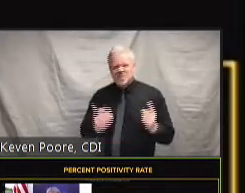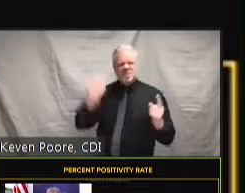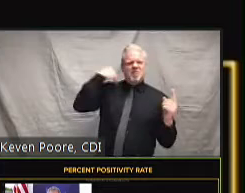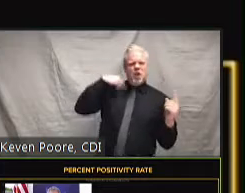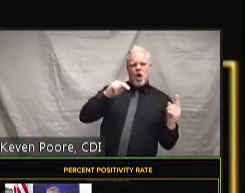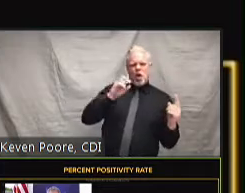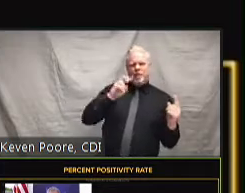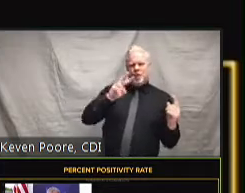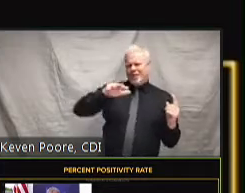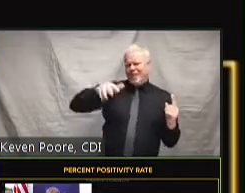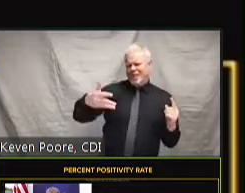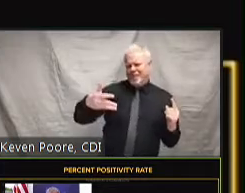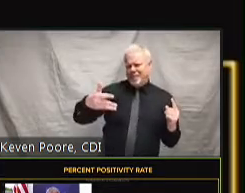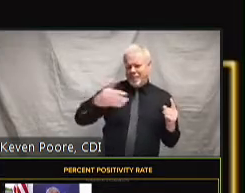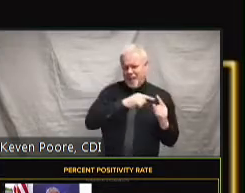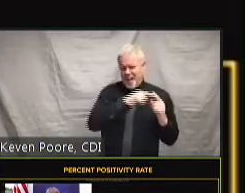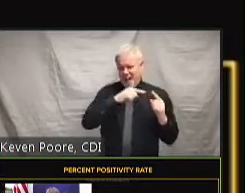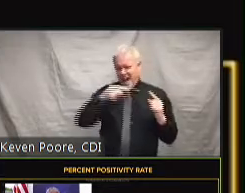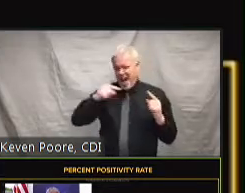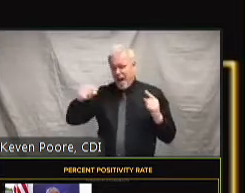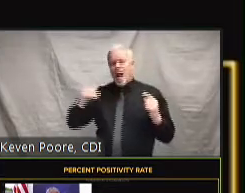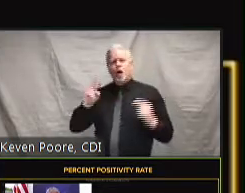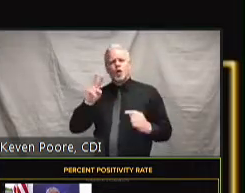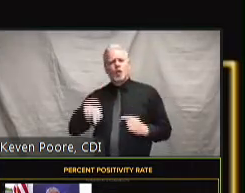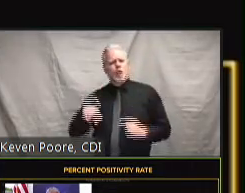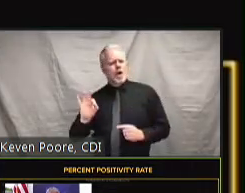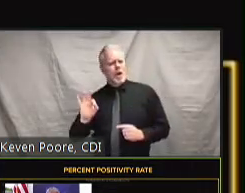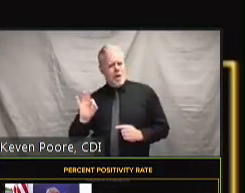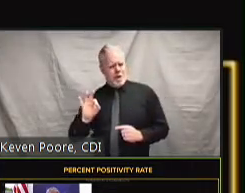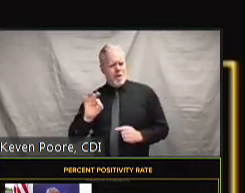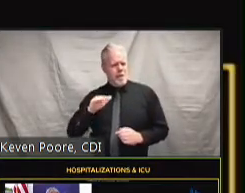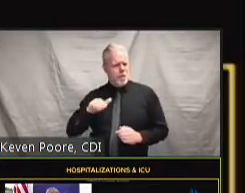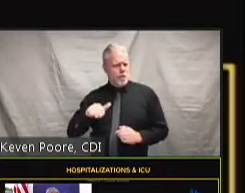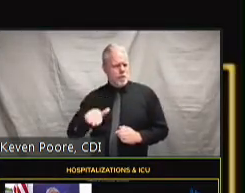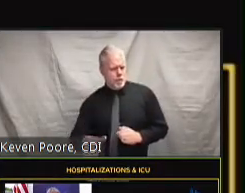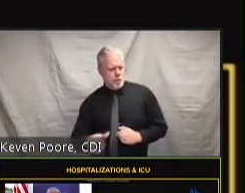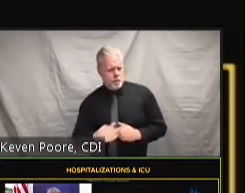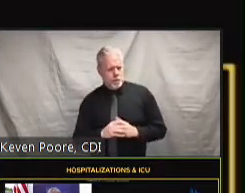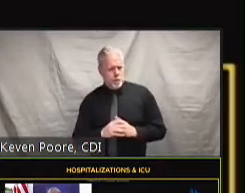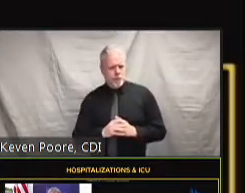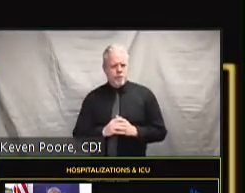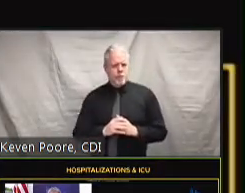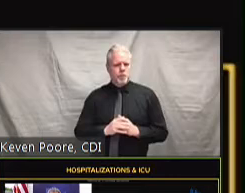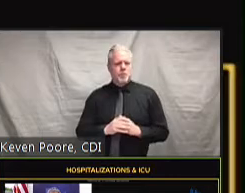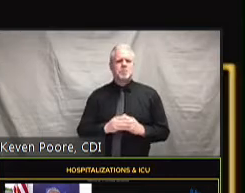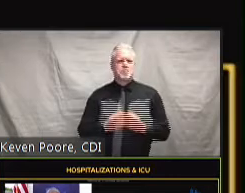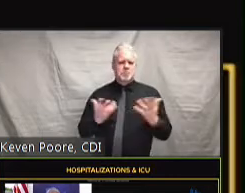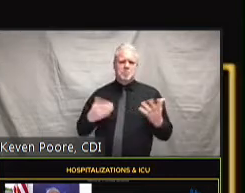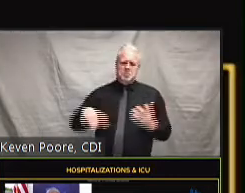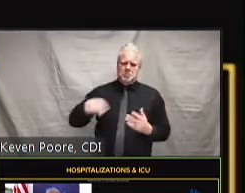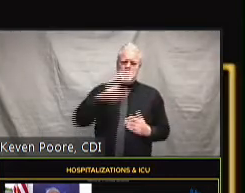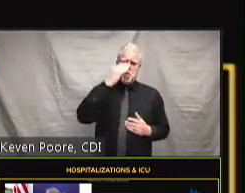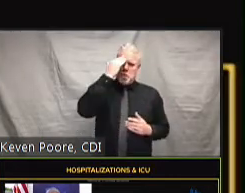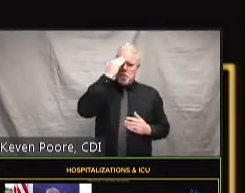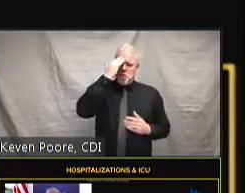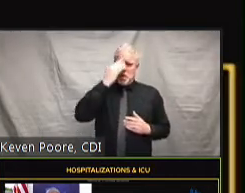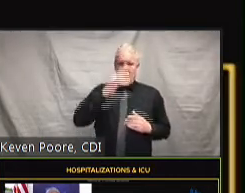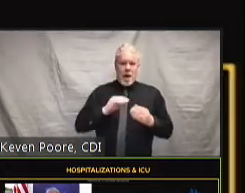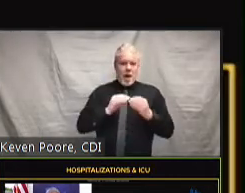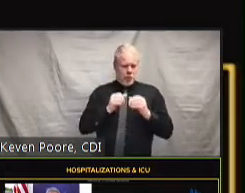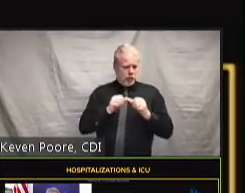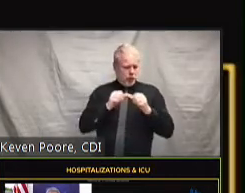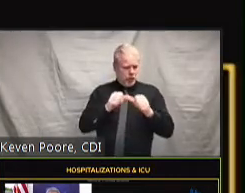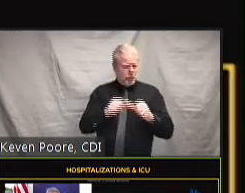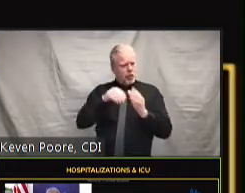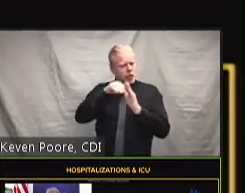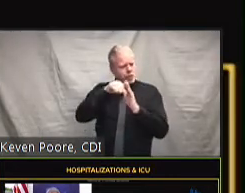are a lagging indicator, as we know, they also continue to trend downward. As of yesterday, there were 501 people hospitalized